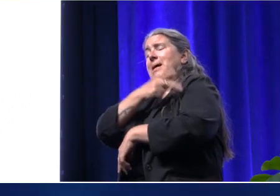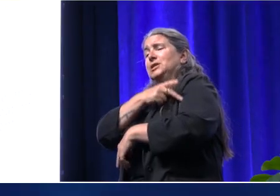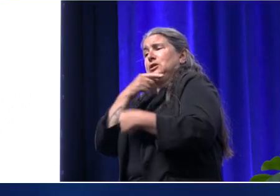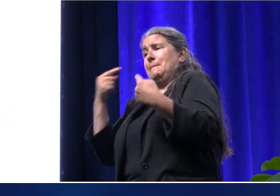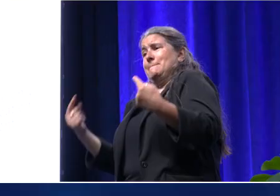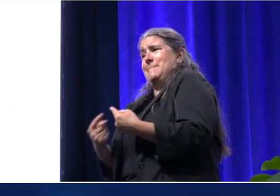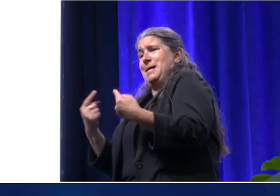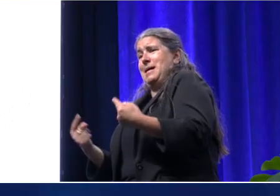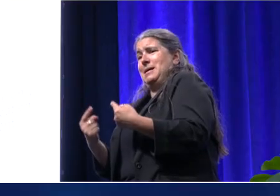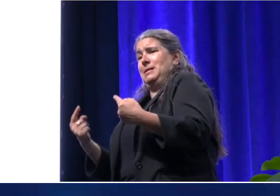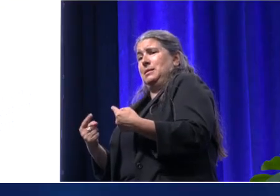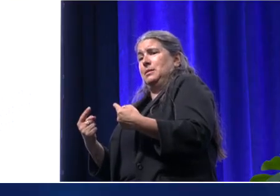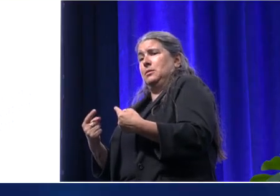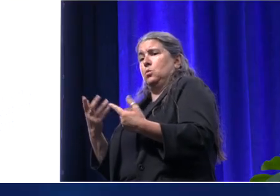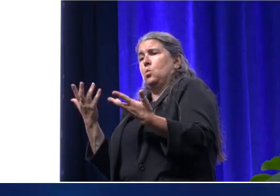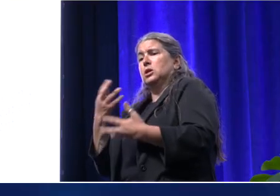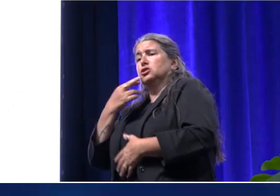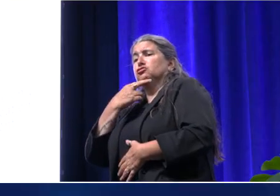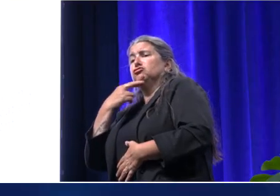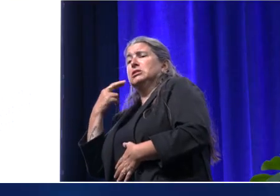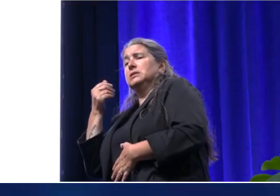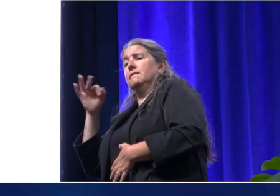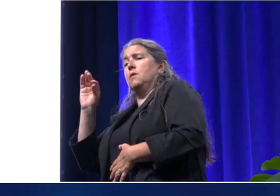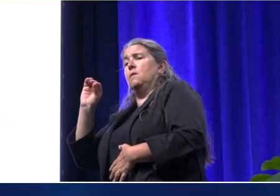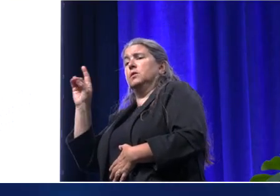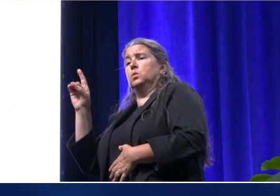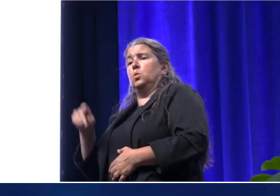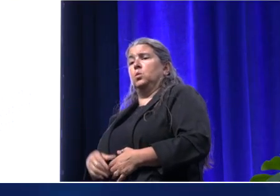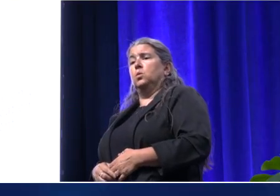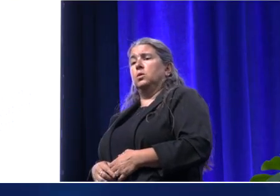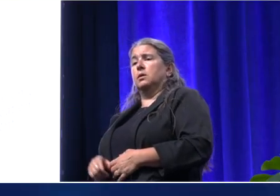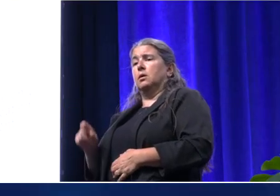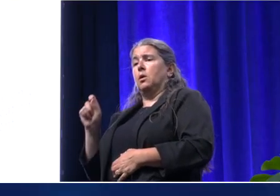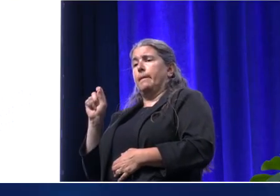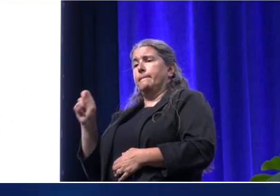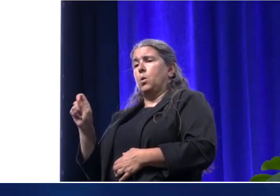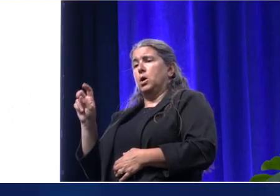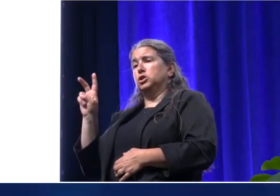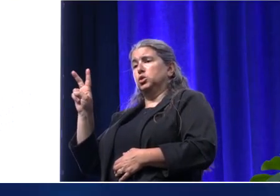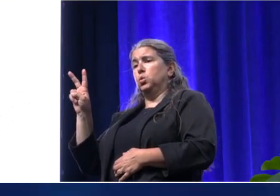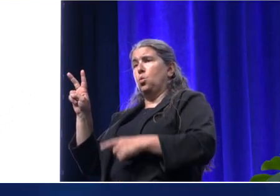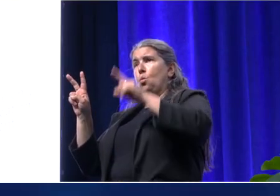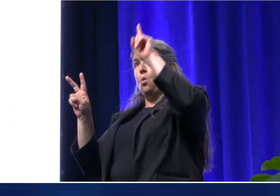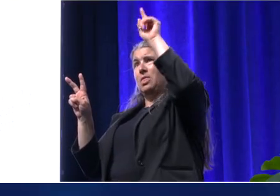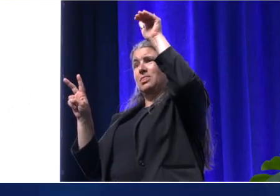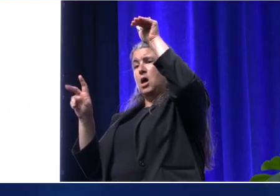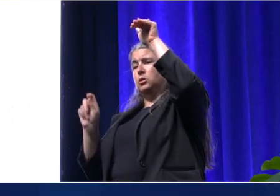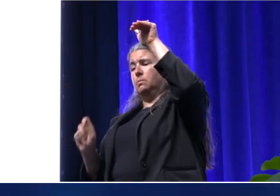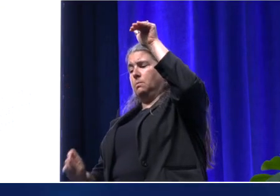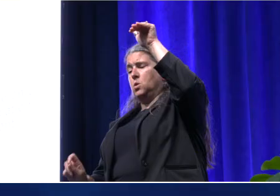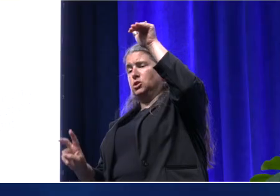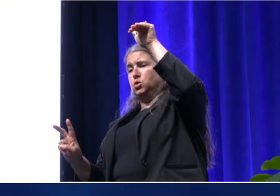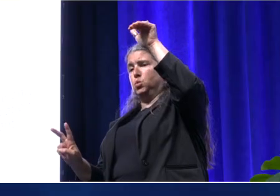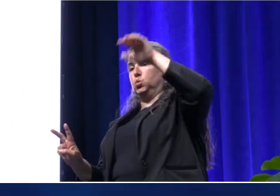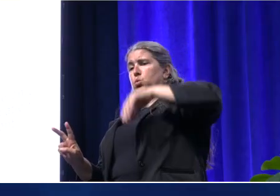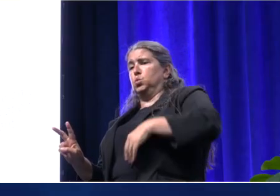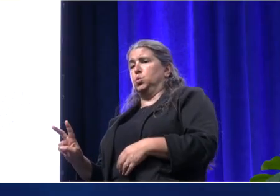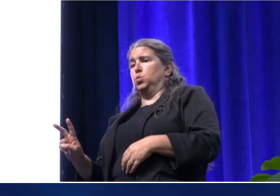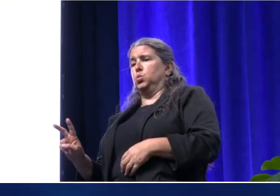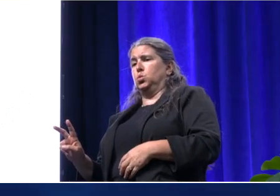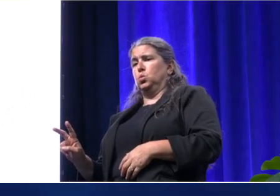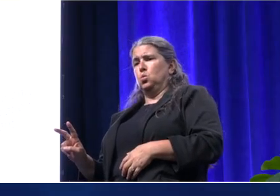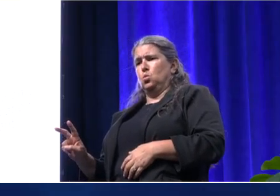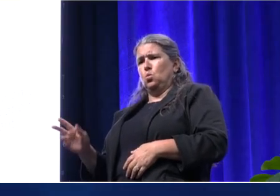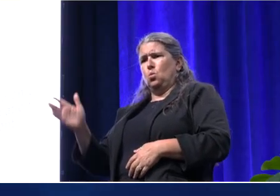It's 0.2 out of 1,000. So what was a huge problem in the early